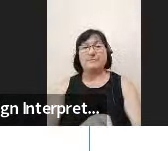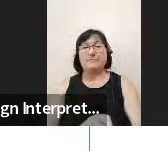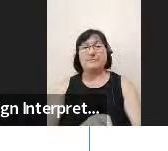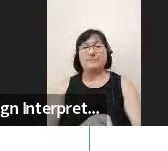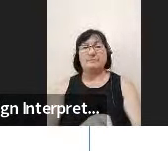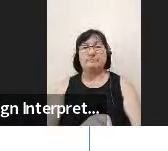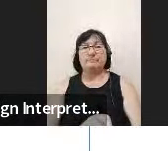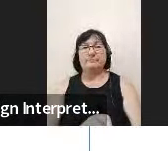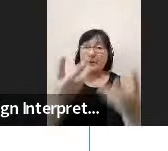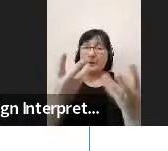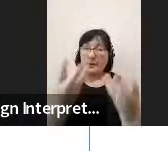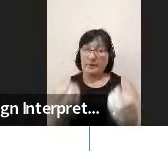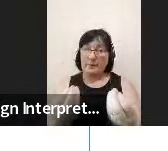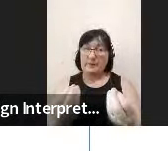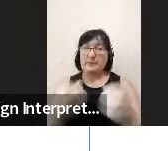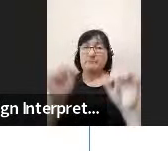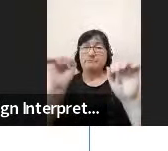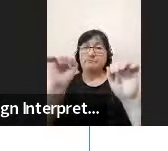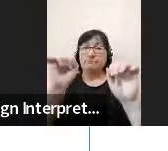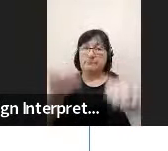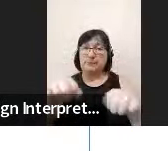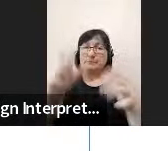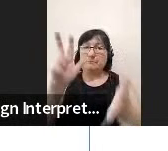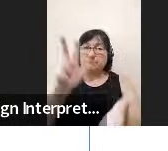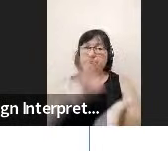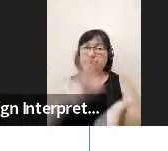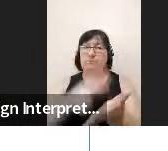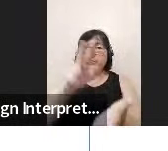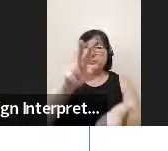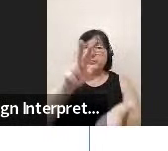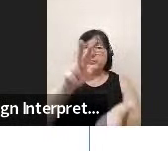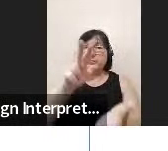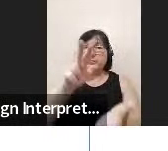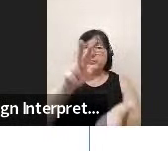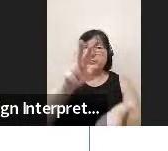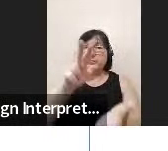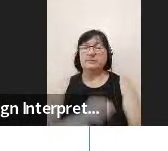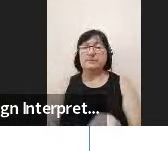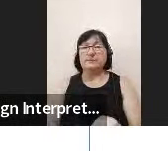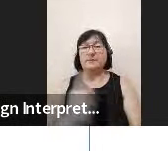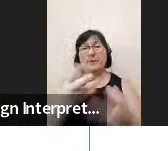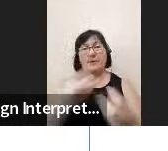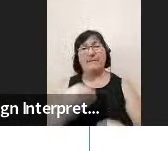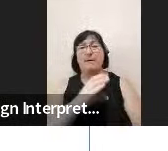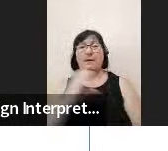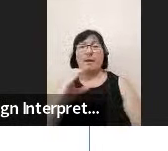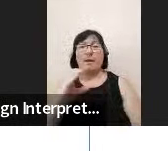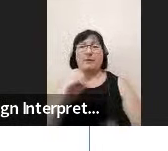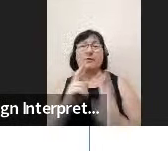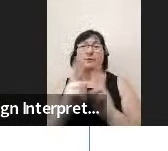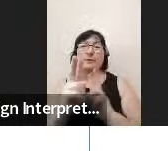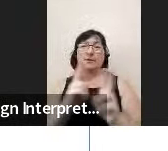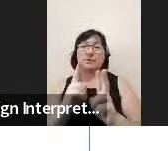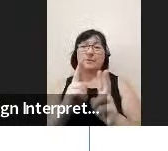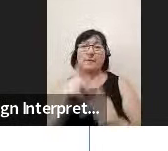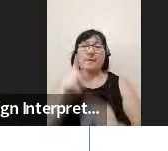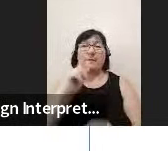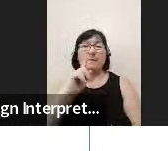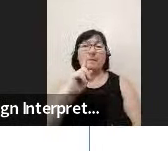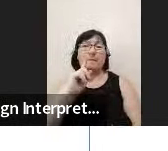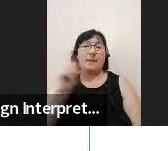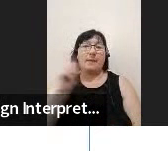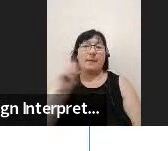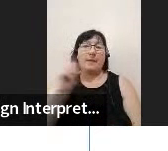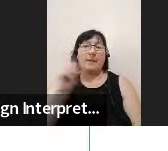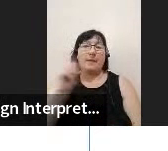granted, you have a client relationship manager that gets allocated to you immediately. So when you get a letter from SARS